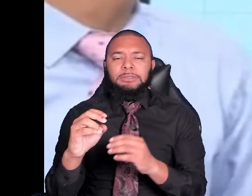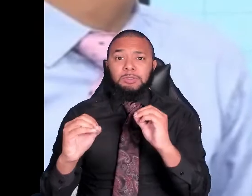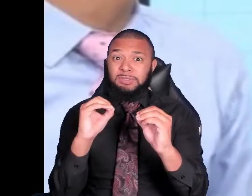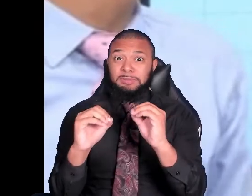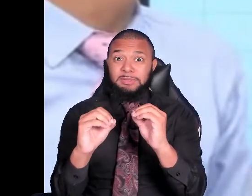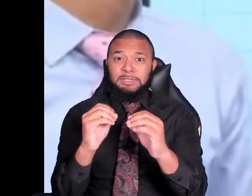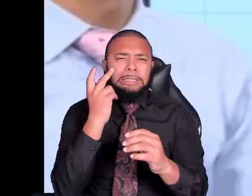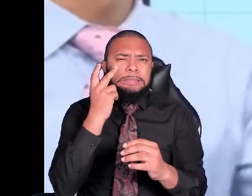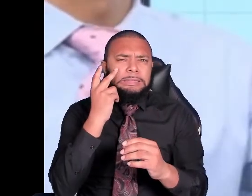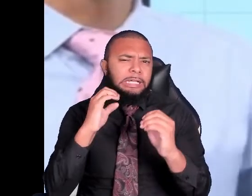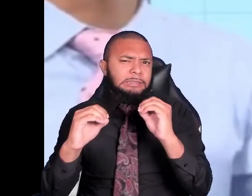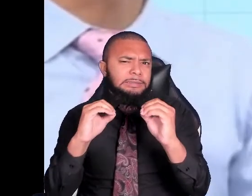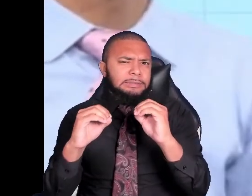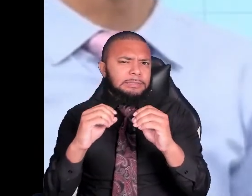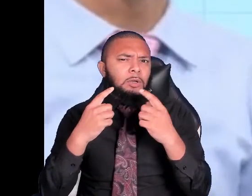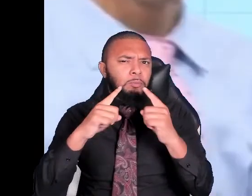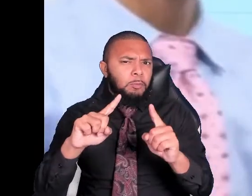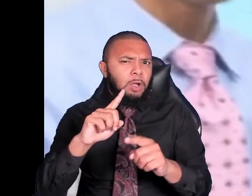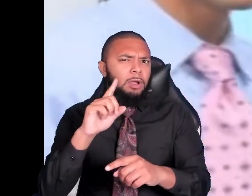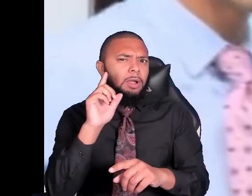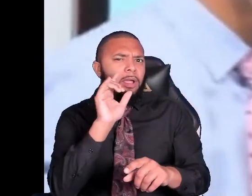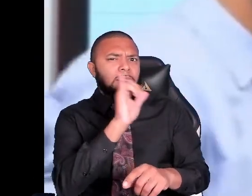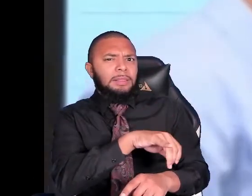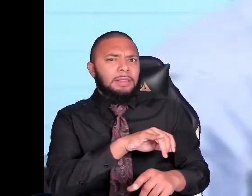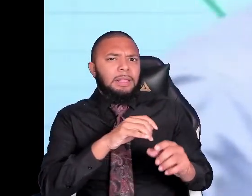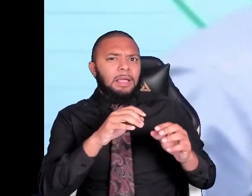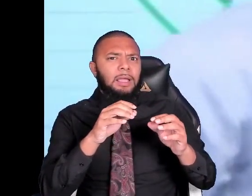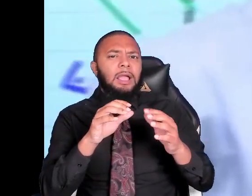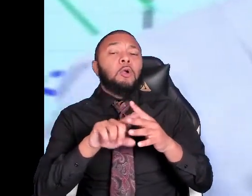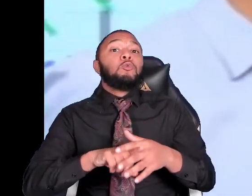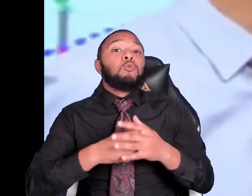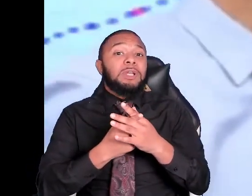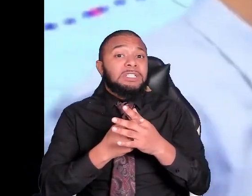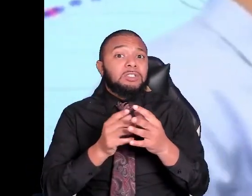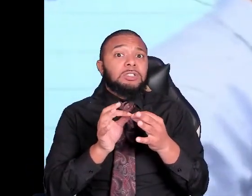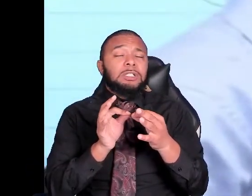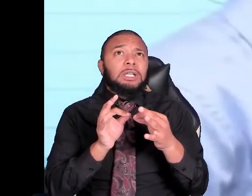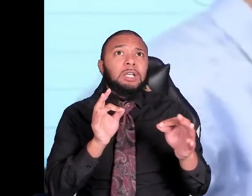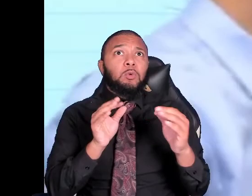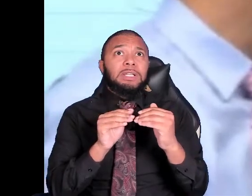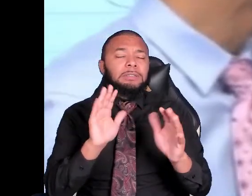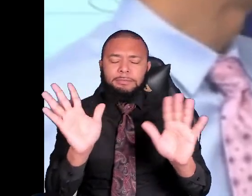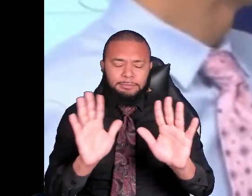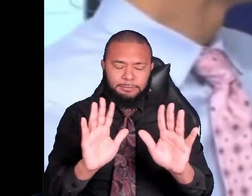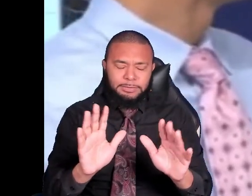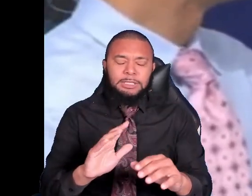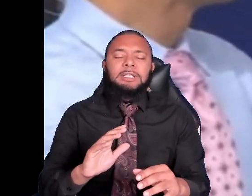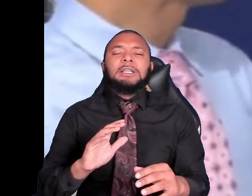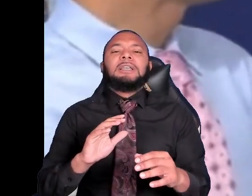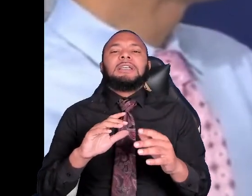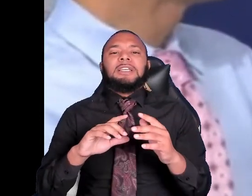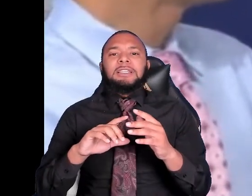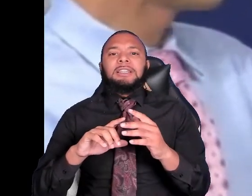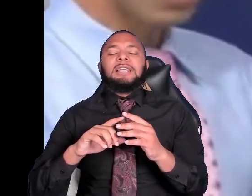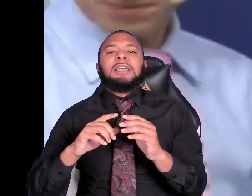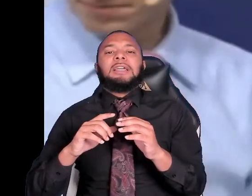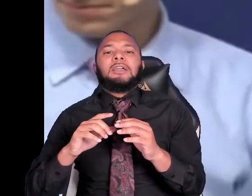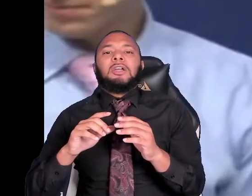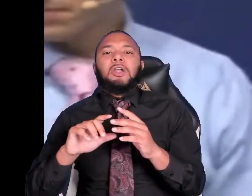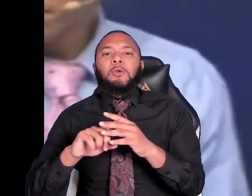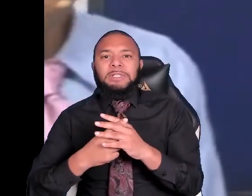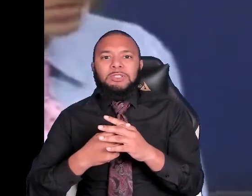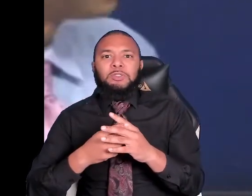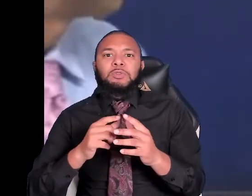0, 0 works with the original equation. Excuse me, the original inequality. 0,